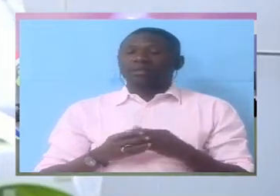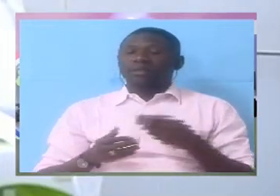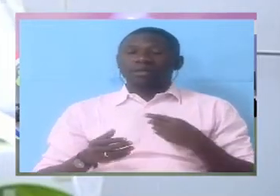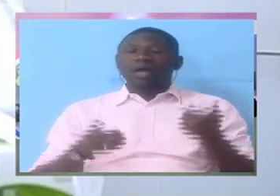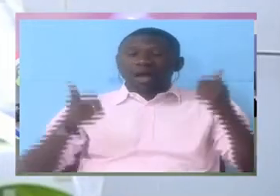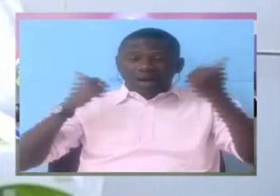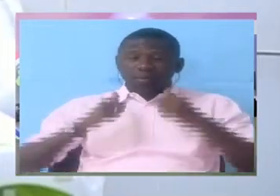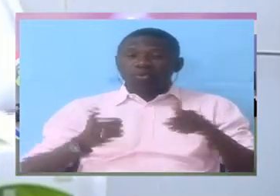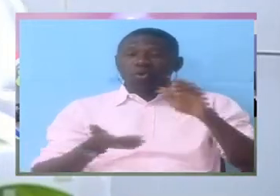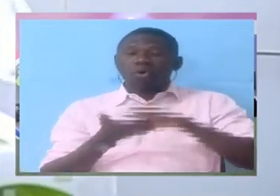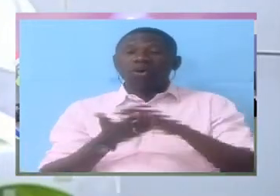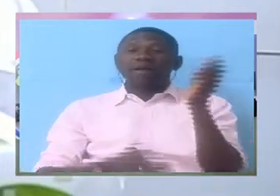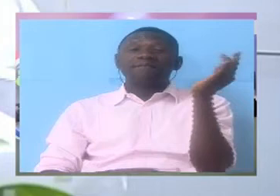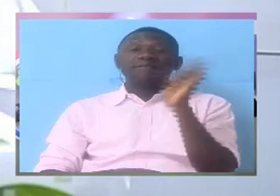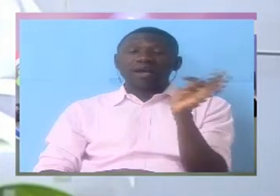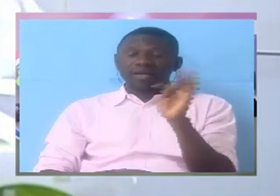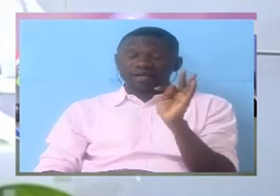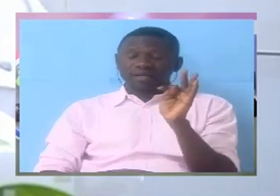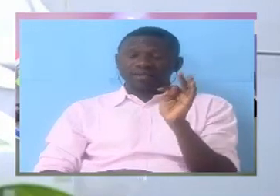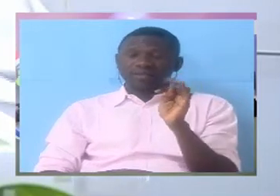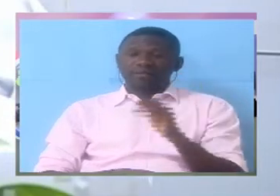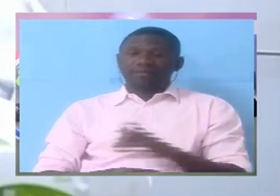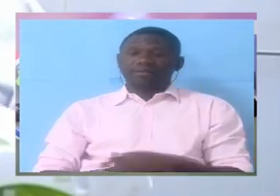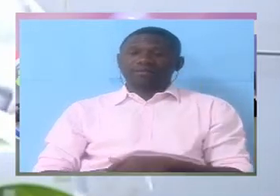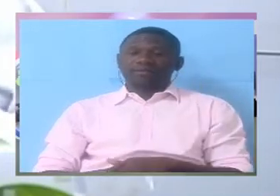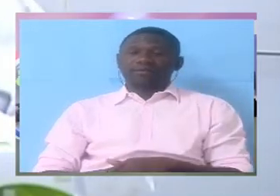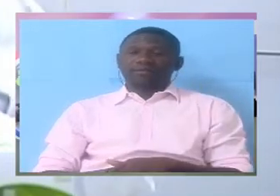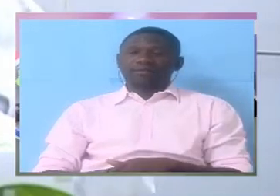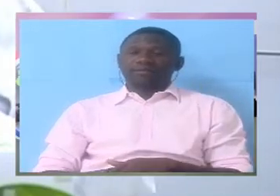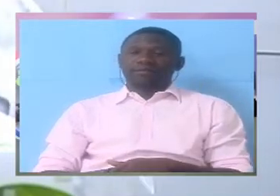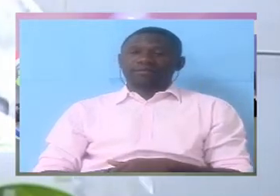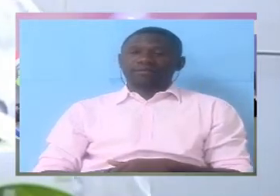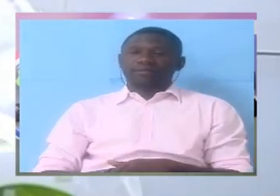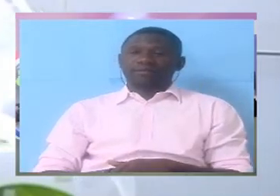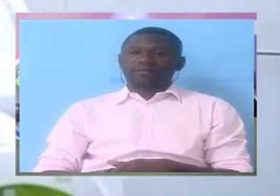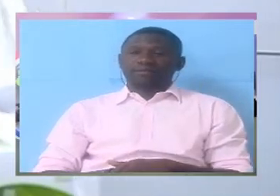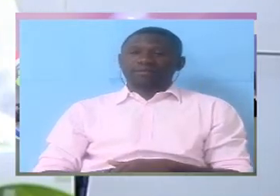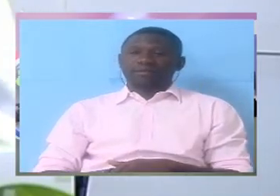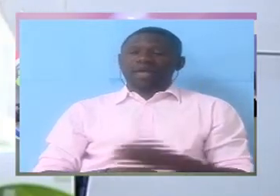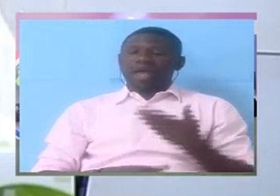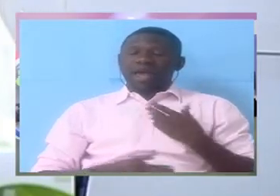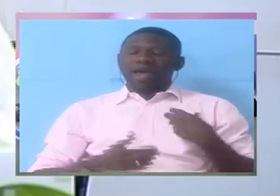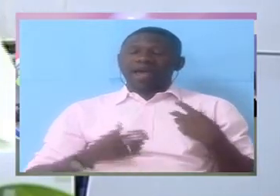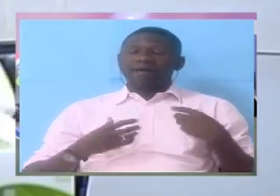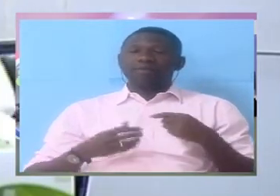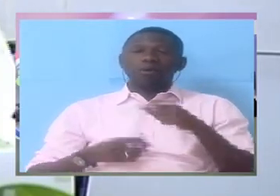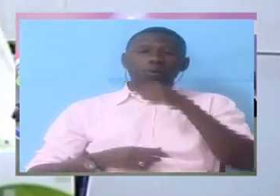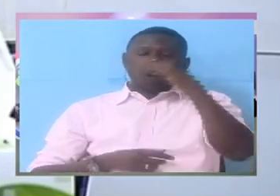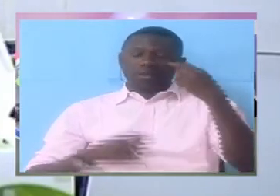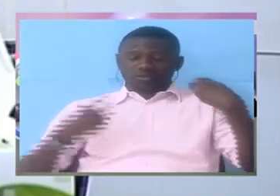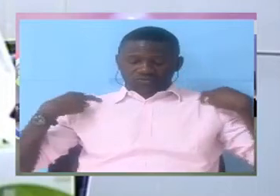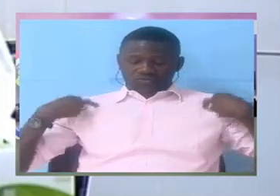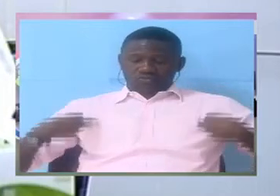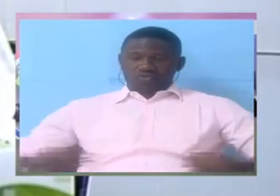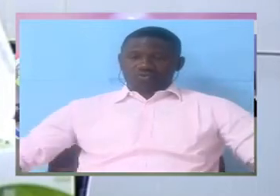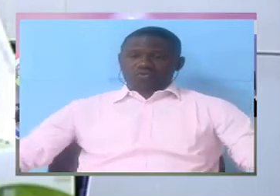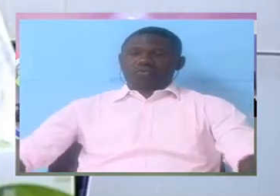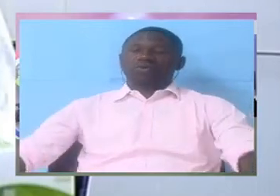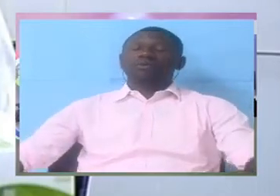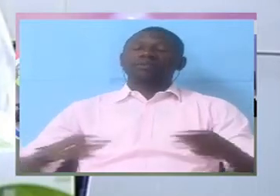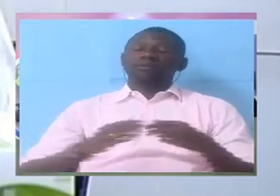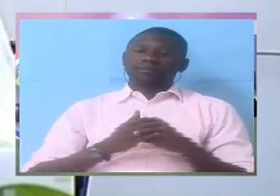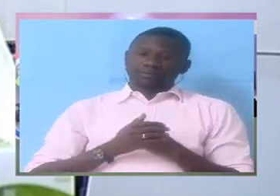Abenta jumalungole fe. I have this simis allergy. I had to